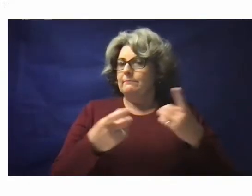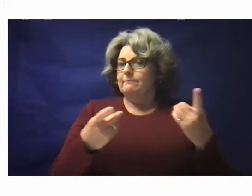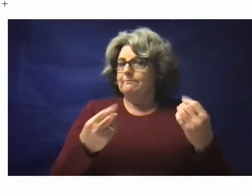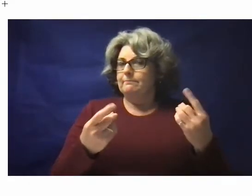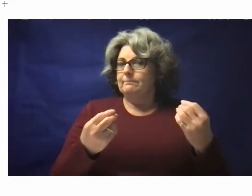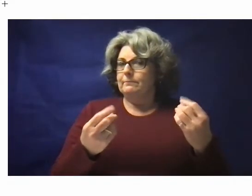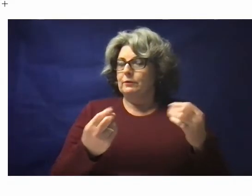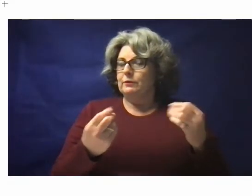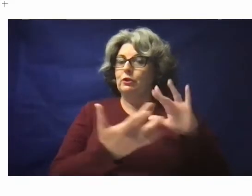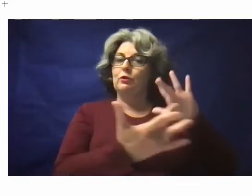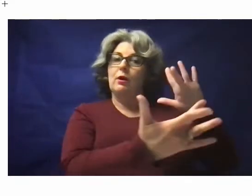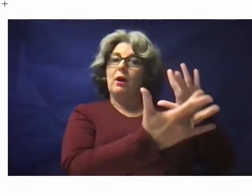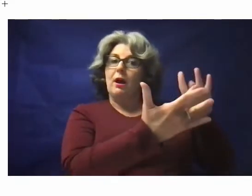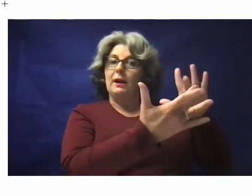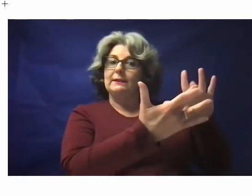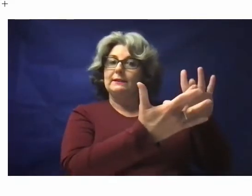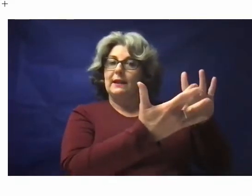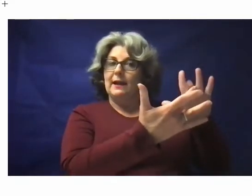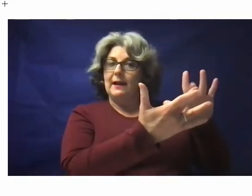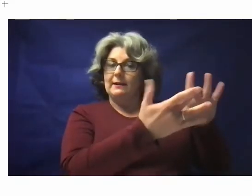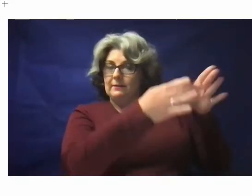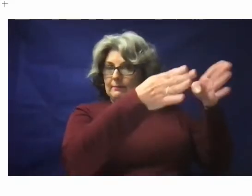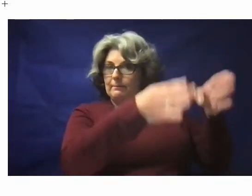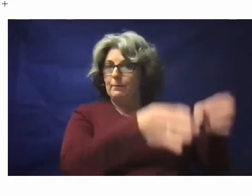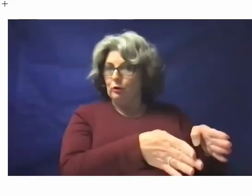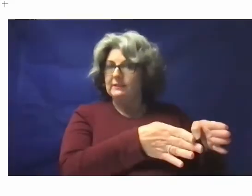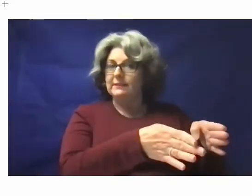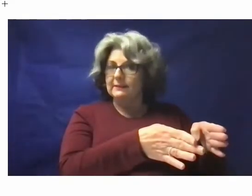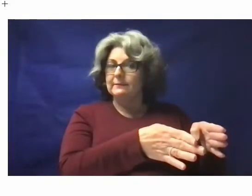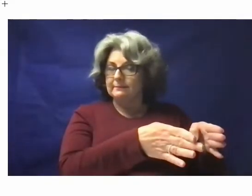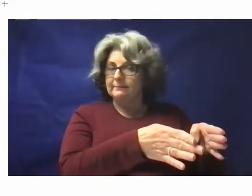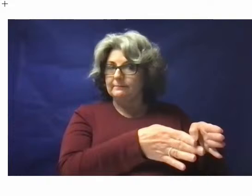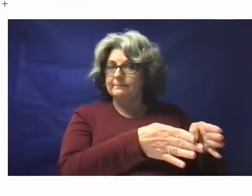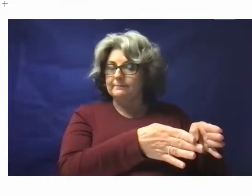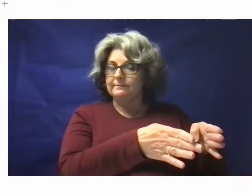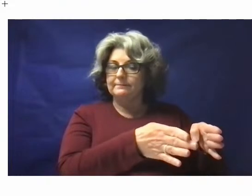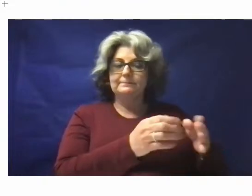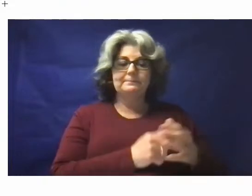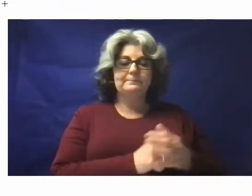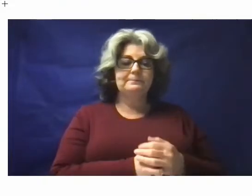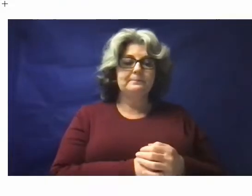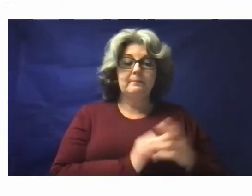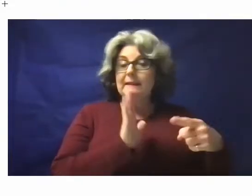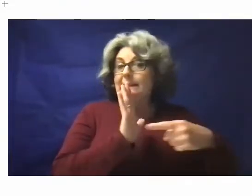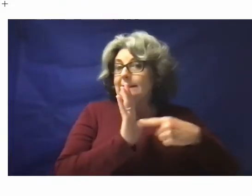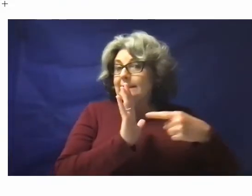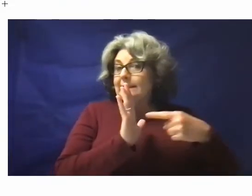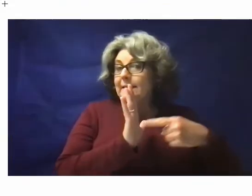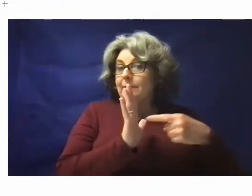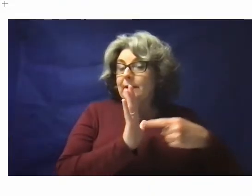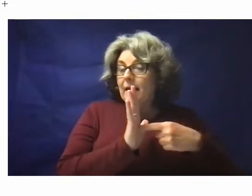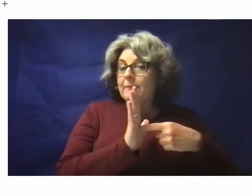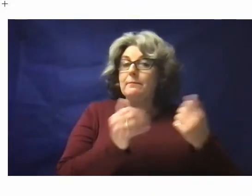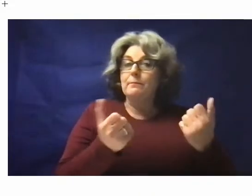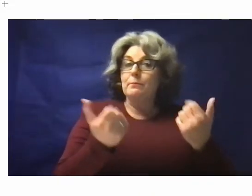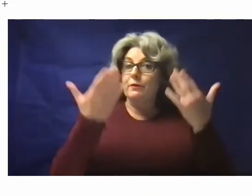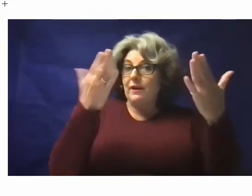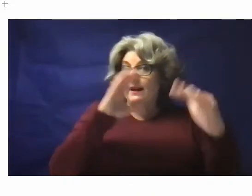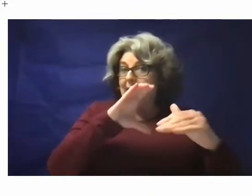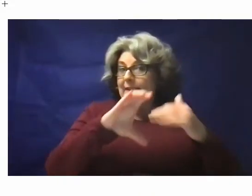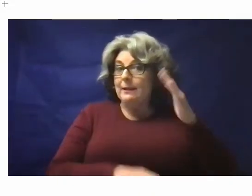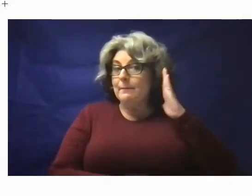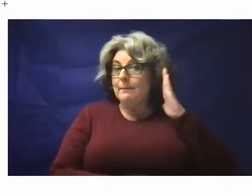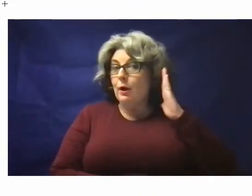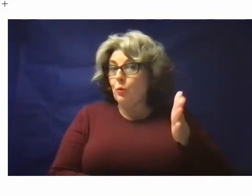reach out to the contact shown at the end of the job poster. Sometimes they'll definitely provide an email, but sometimes they provide a